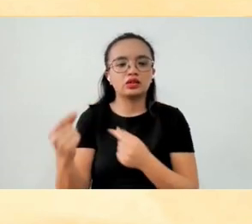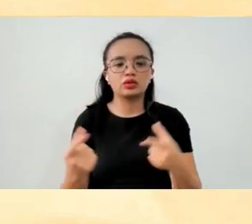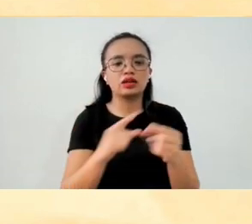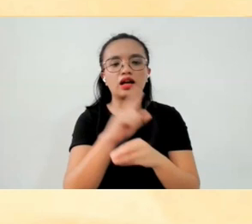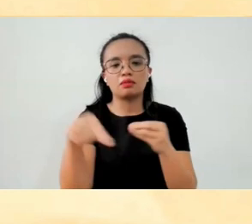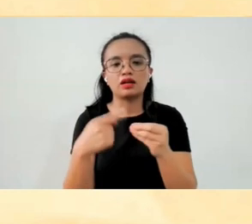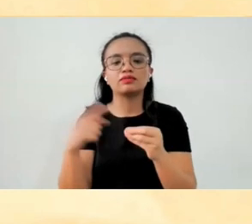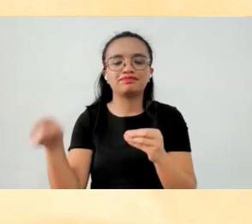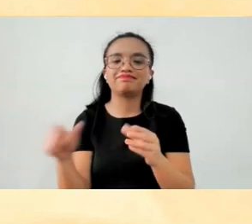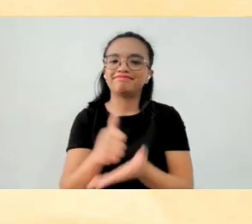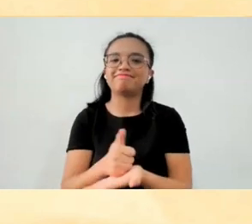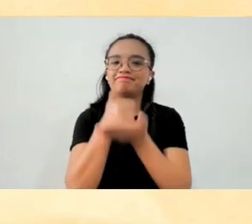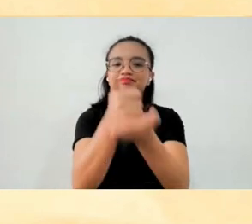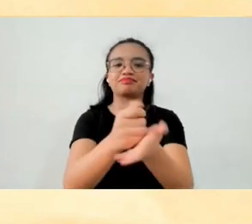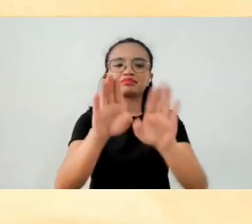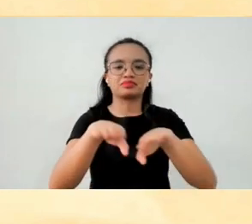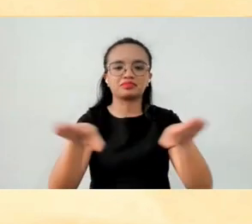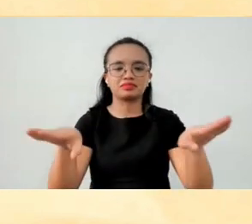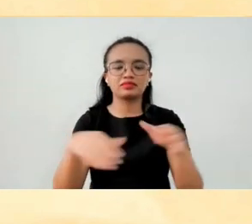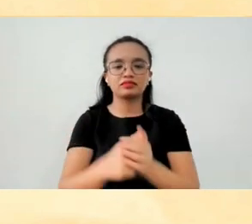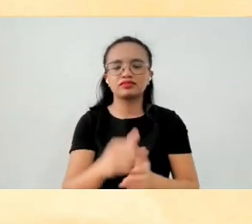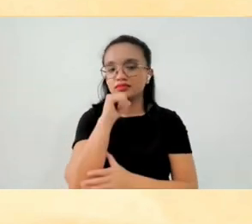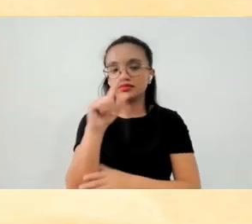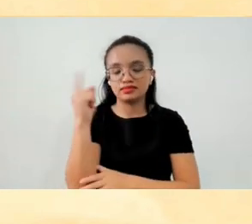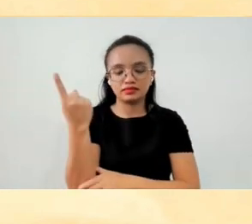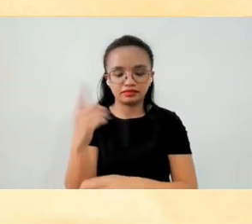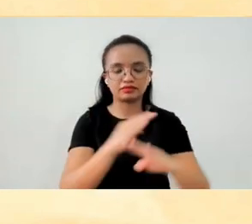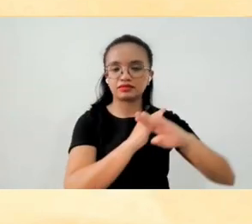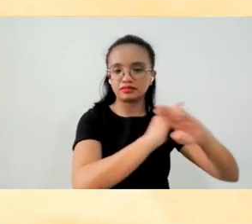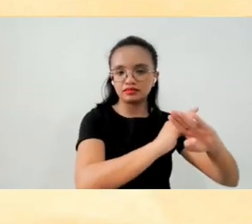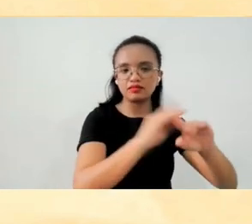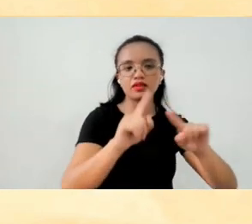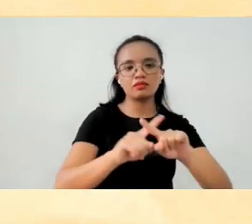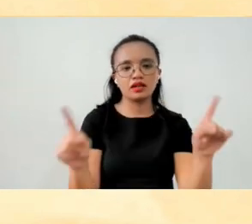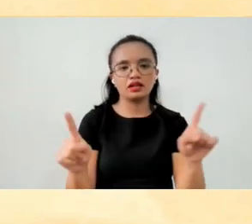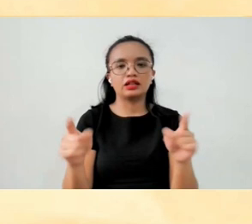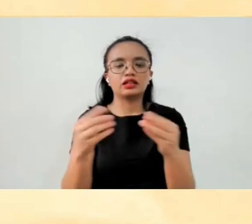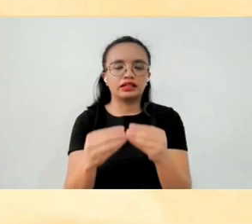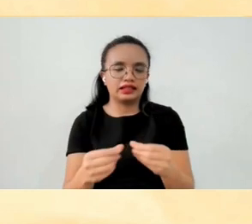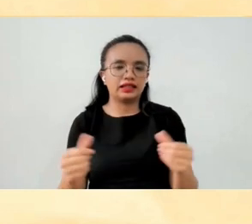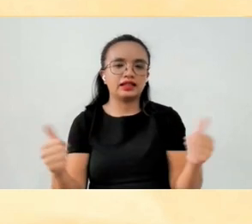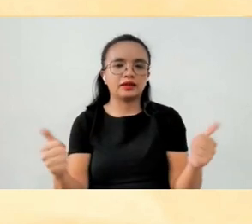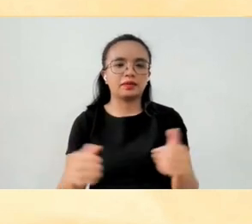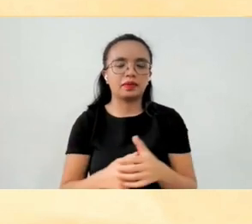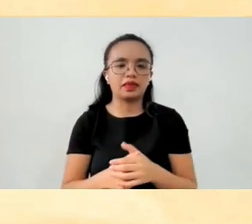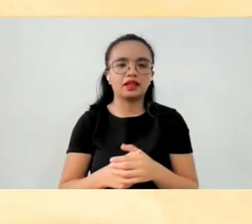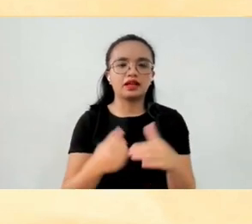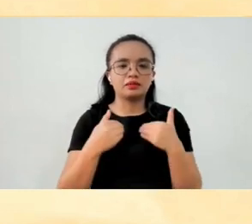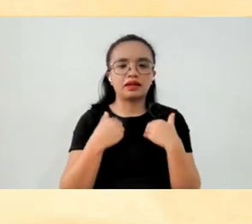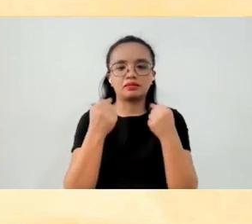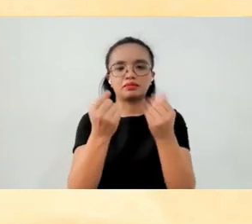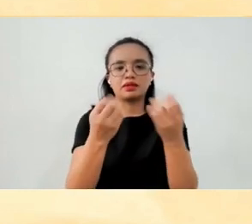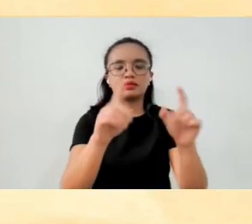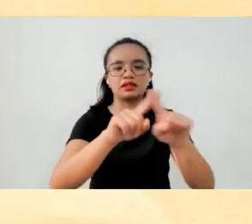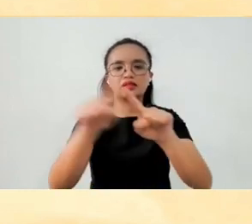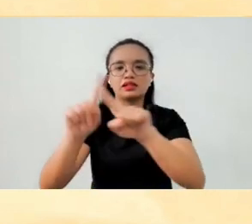this to help children, not only in the prevention, but in the healing. And there are so many different ways